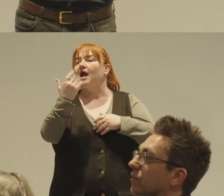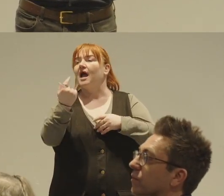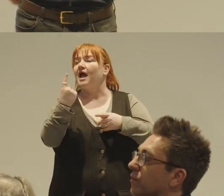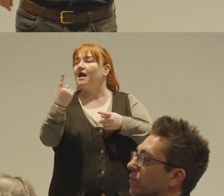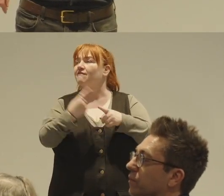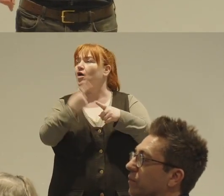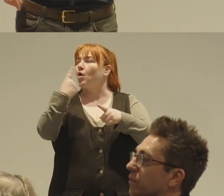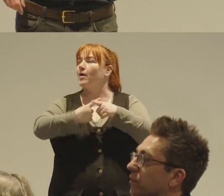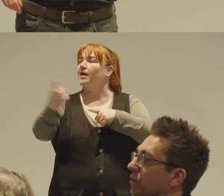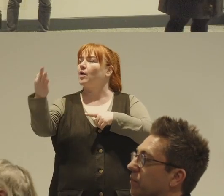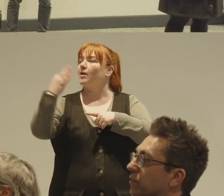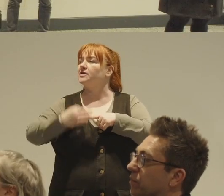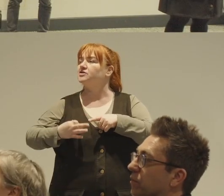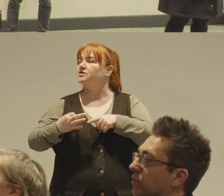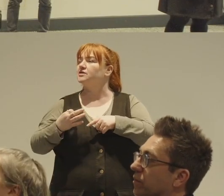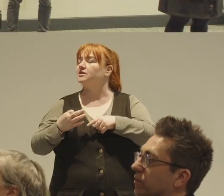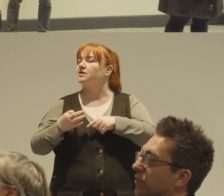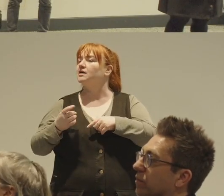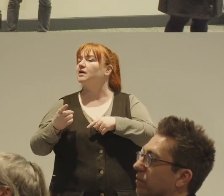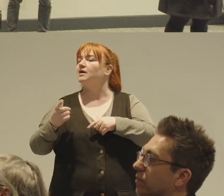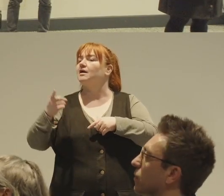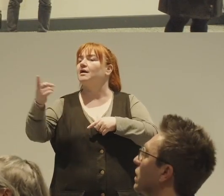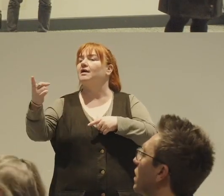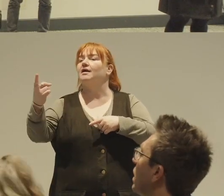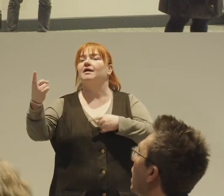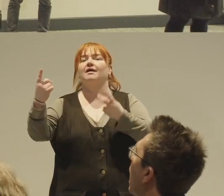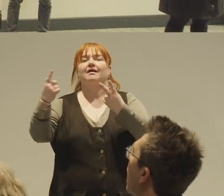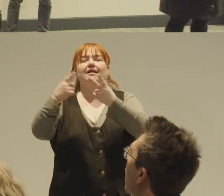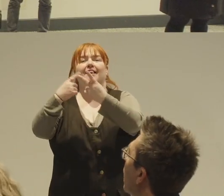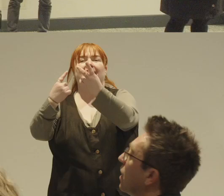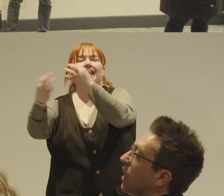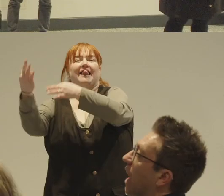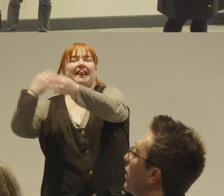Oh, yeah. I've got one at the back, and I'll come back to you.